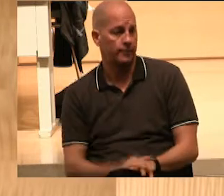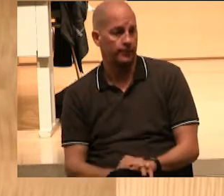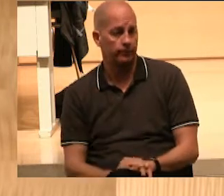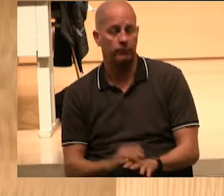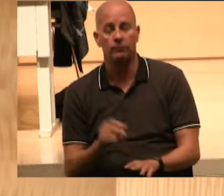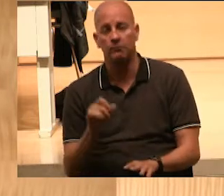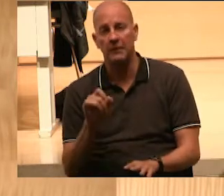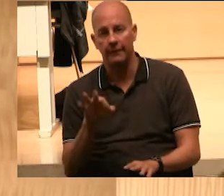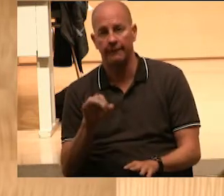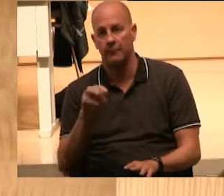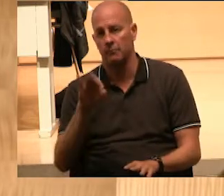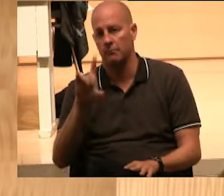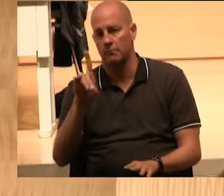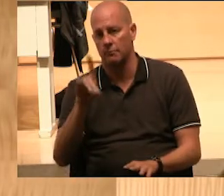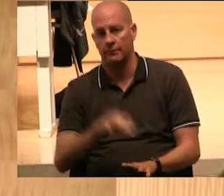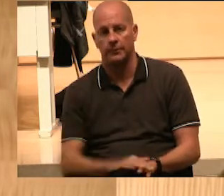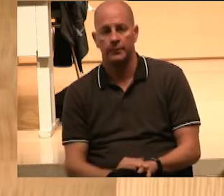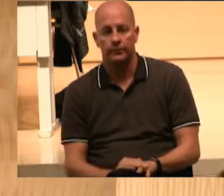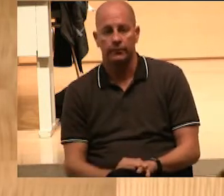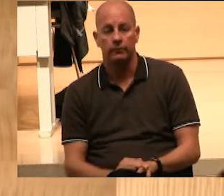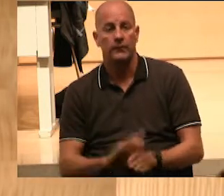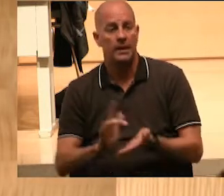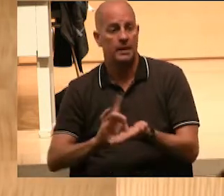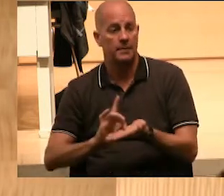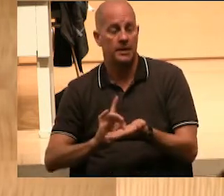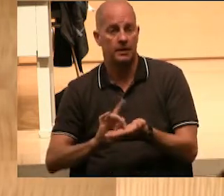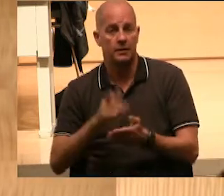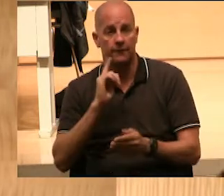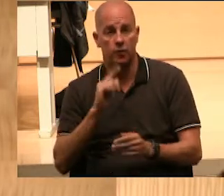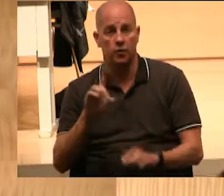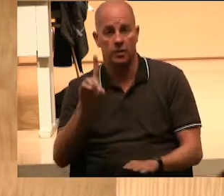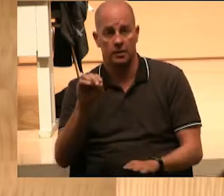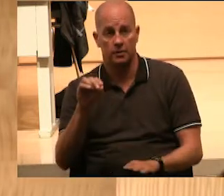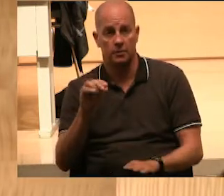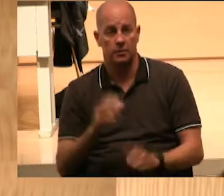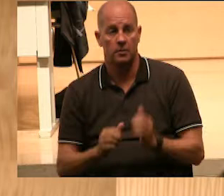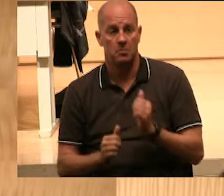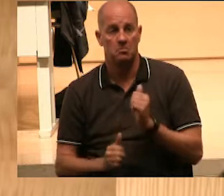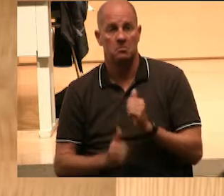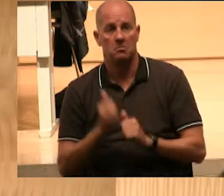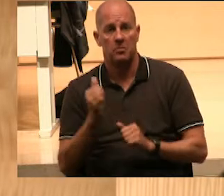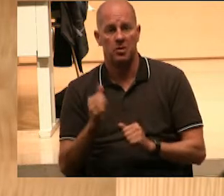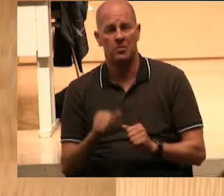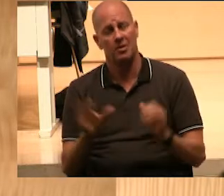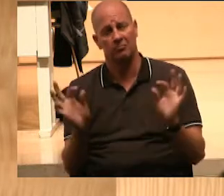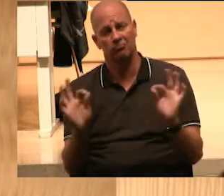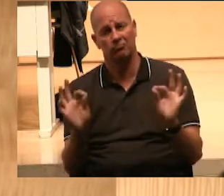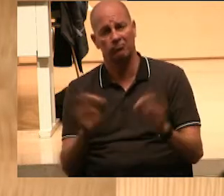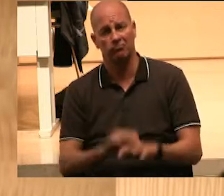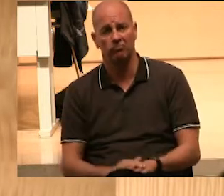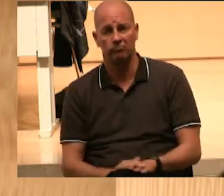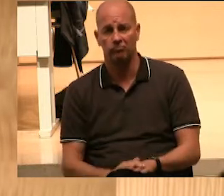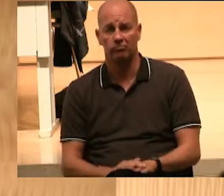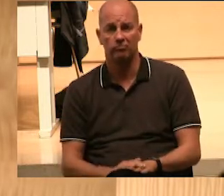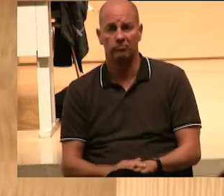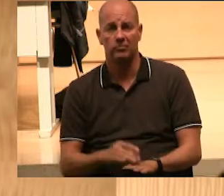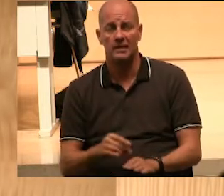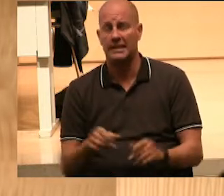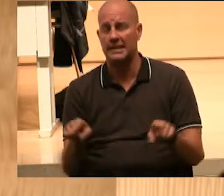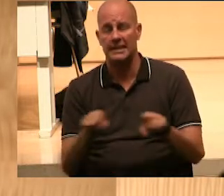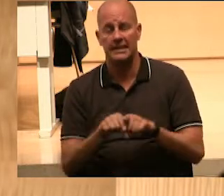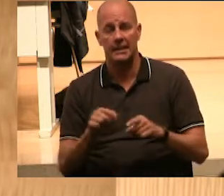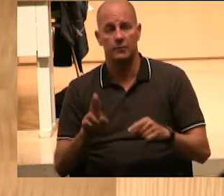mild cases. The medications for anxiety disorders, for the most part, are pretty benign. It's the same medications that we use for